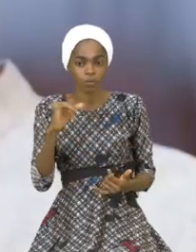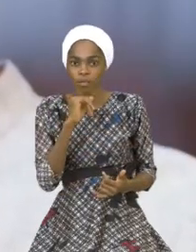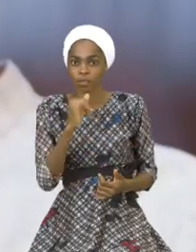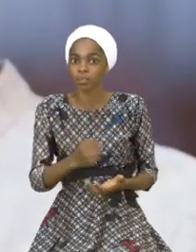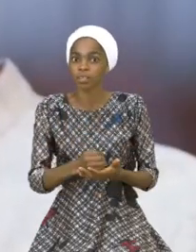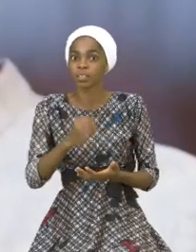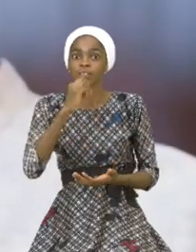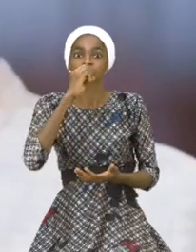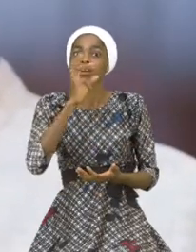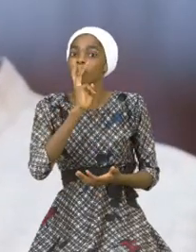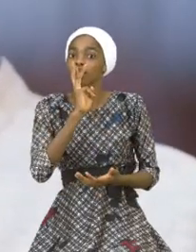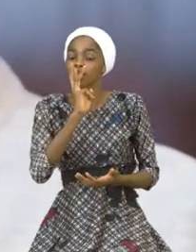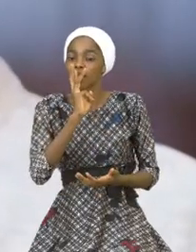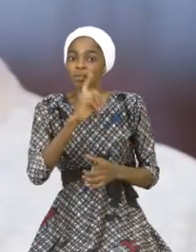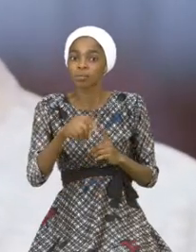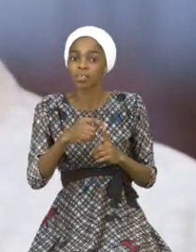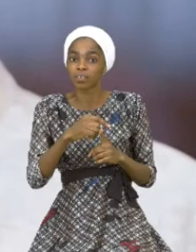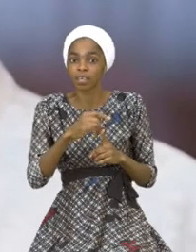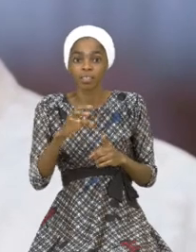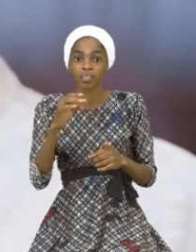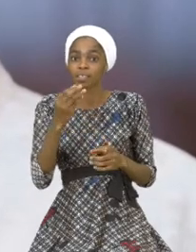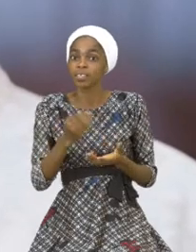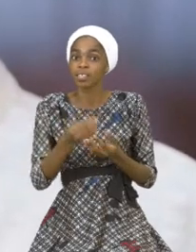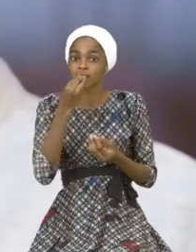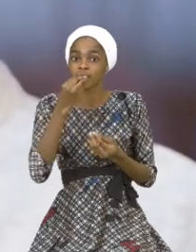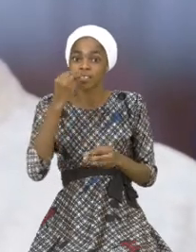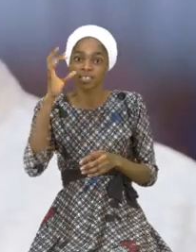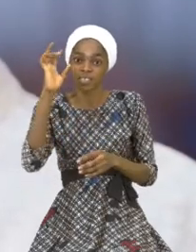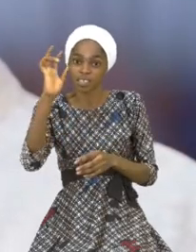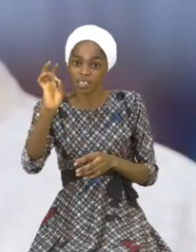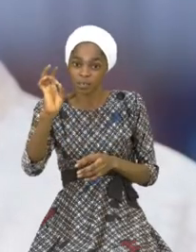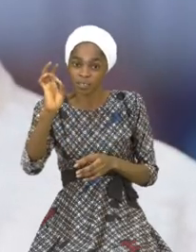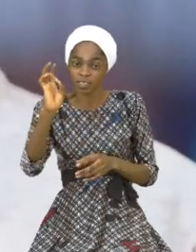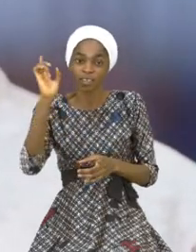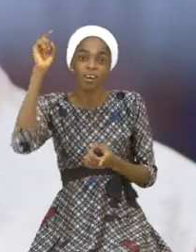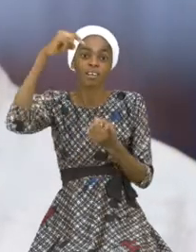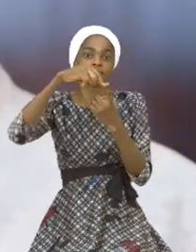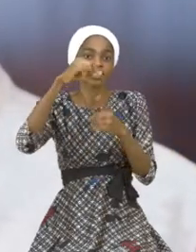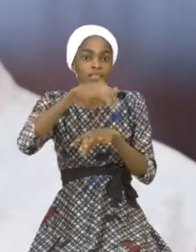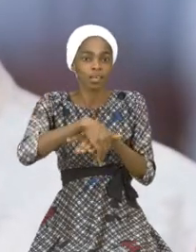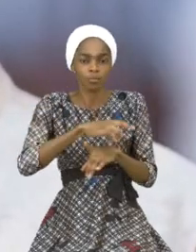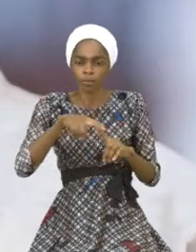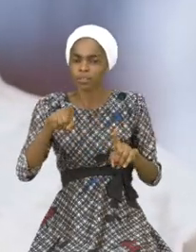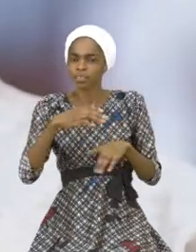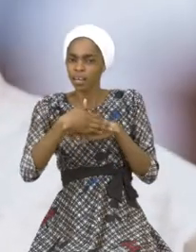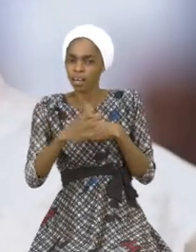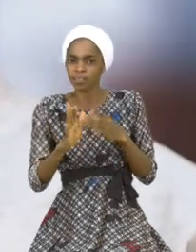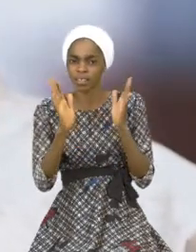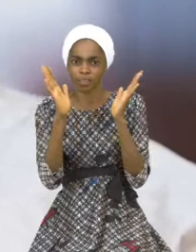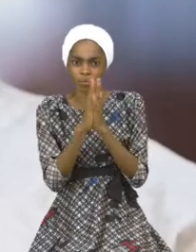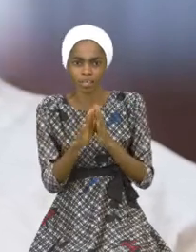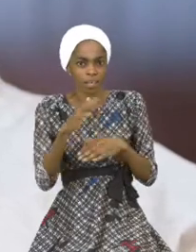water whenever I eat from 7 o'clock till that late in the night. But after this prayer, after the